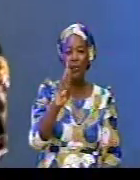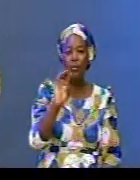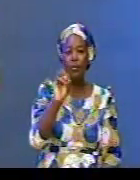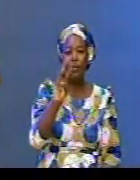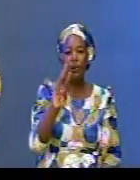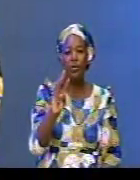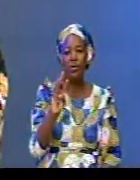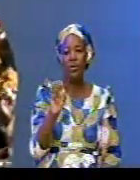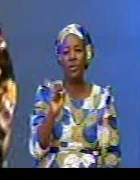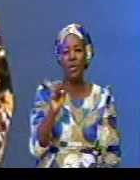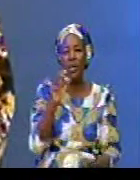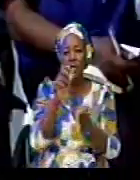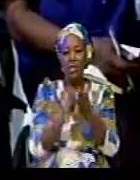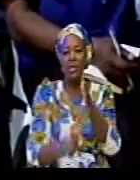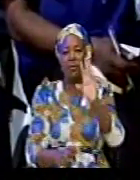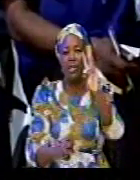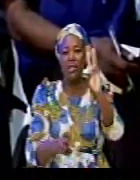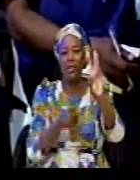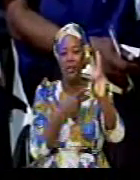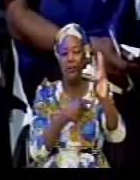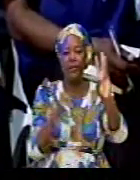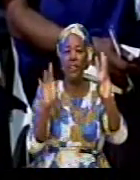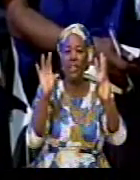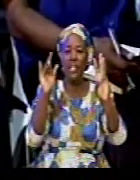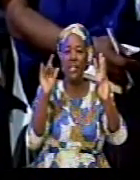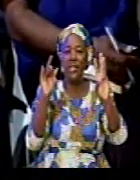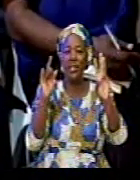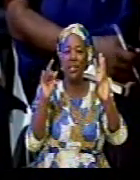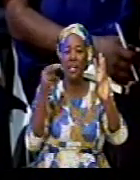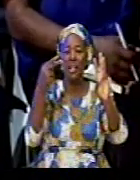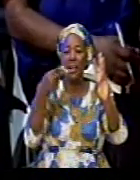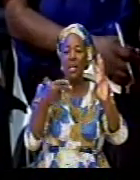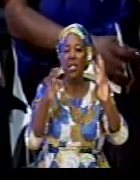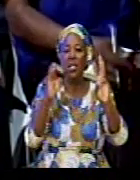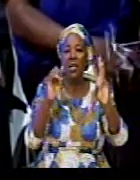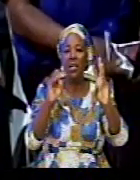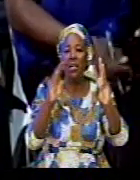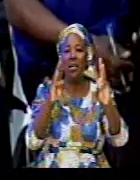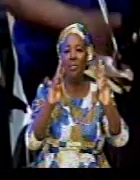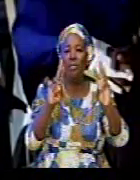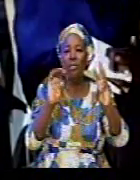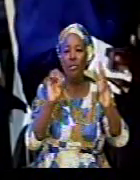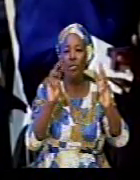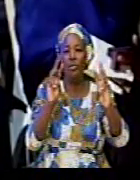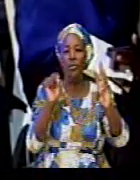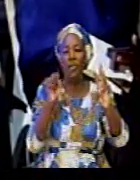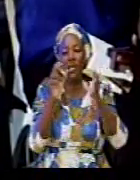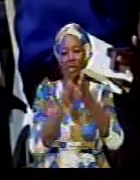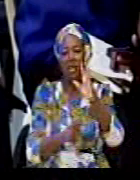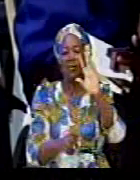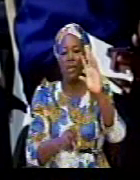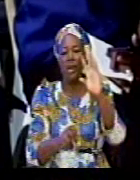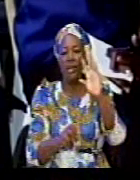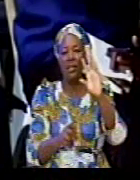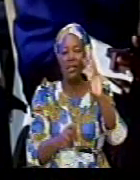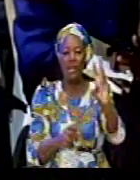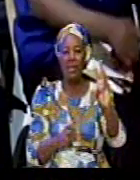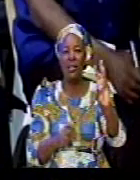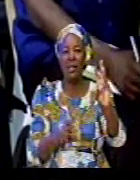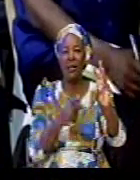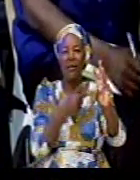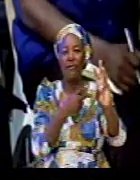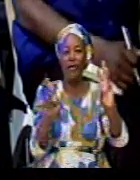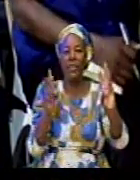Look at Hebrews chapter 6, reading from verse 18. Hebrews